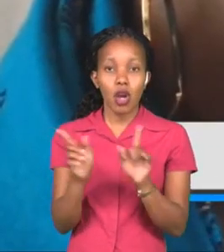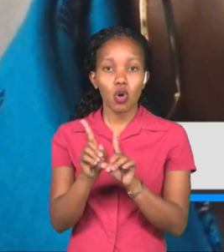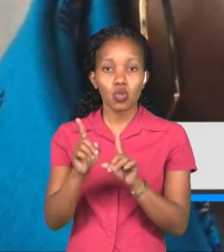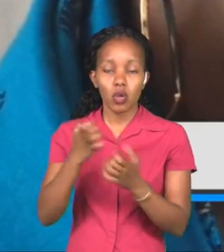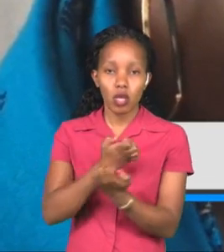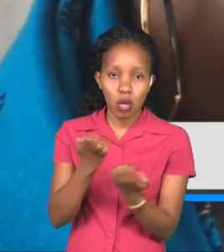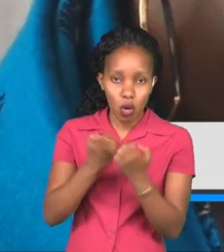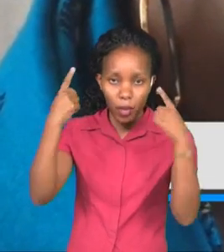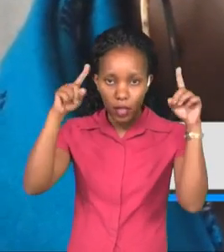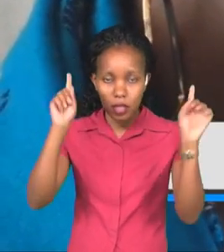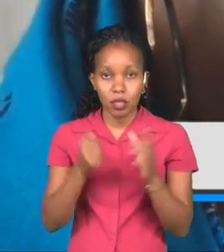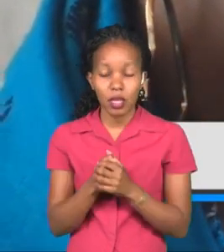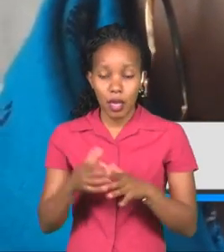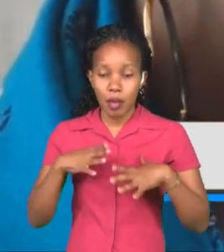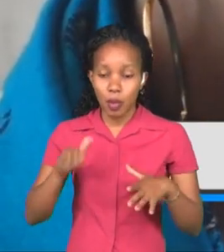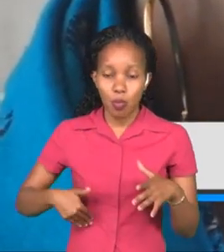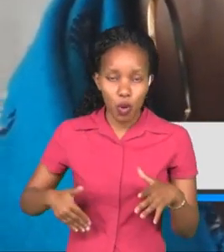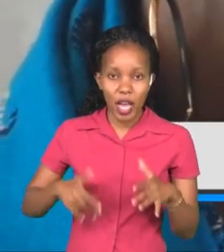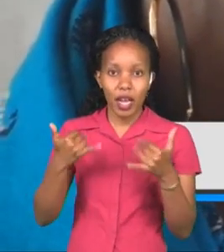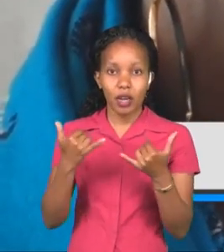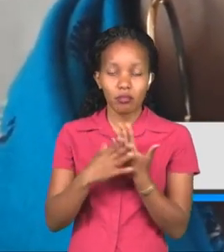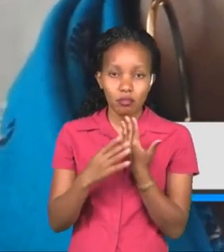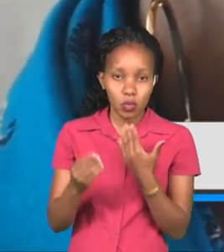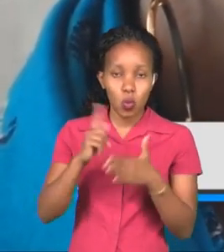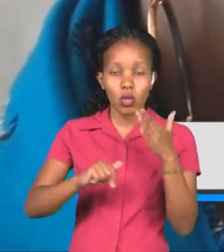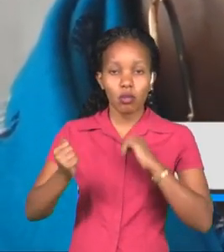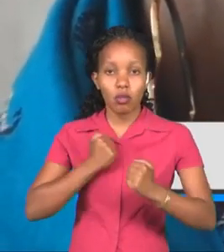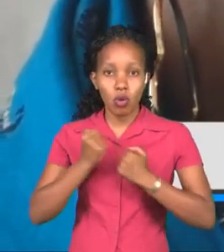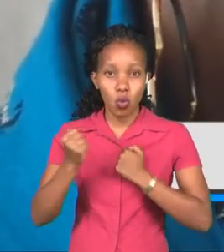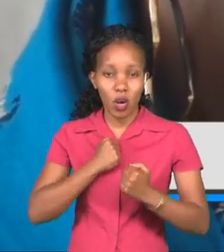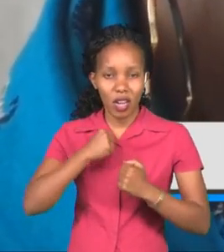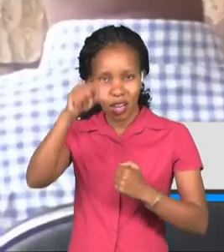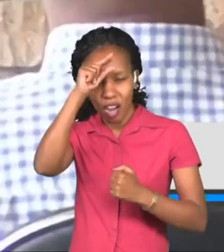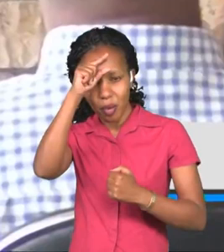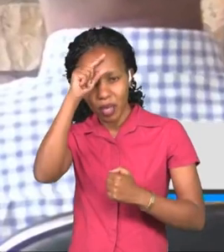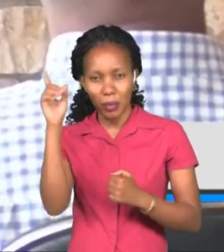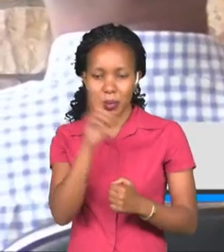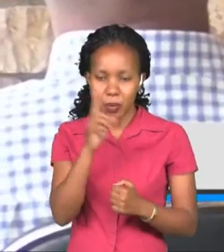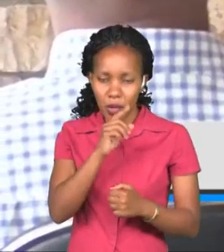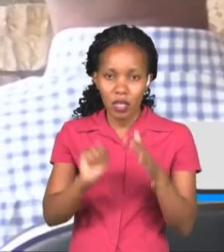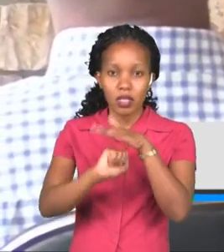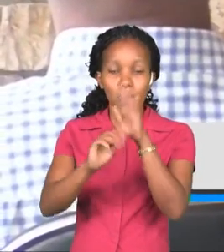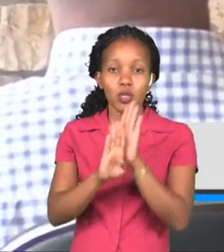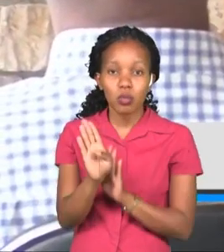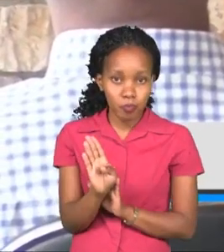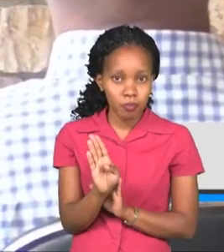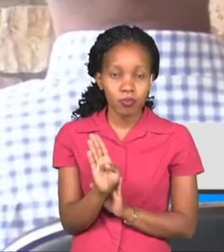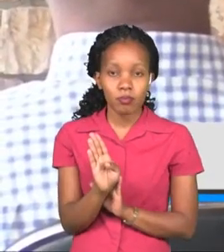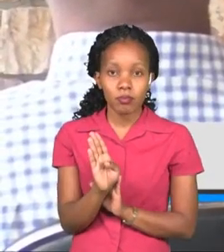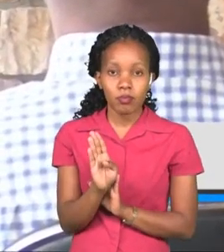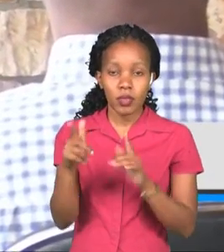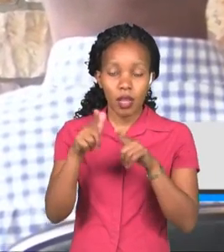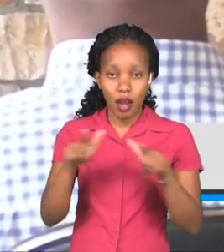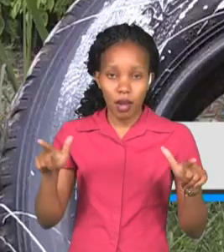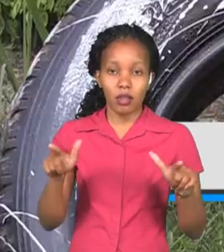economic success. Young people echo the rhetoric of Rwanda's tough government in supporting development for the tiny